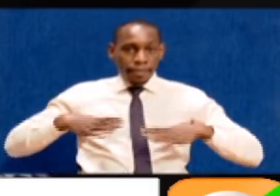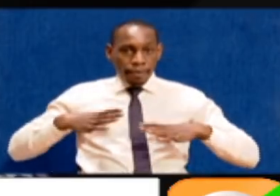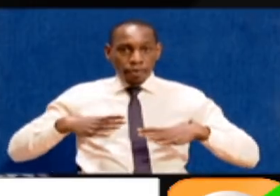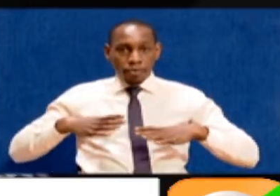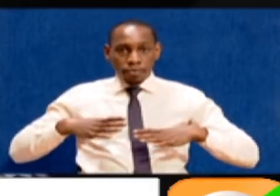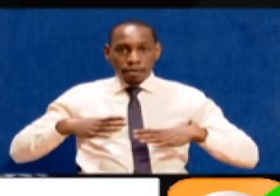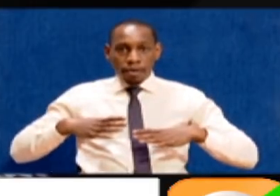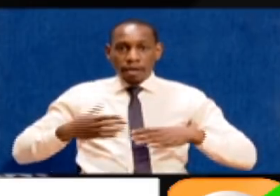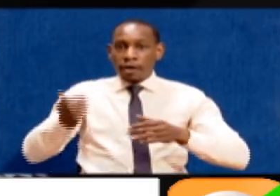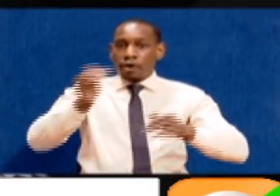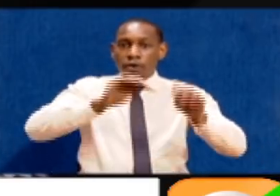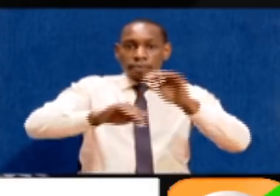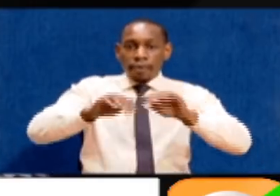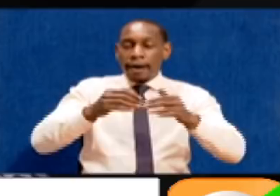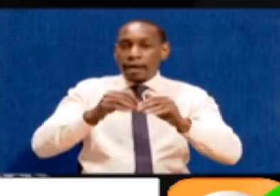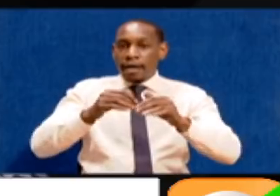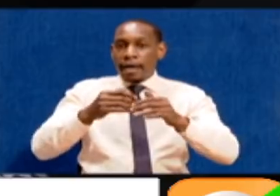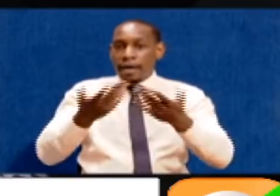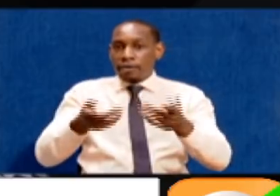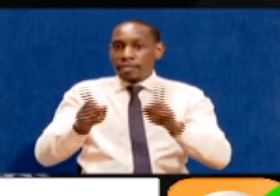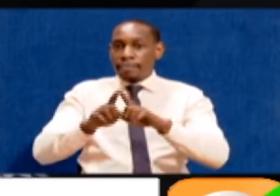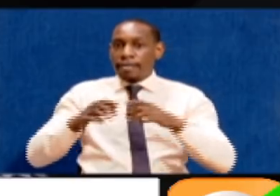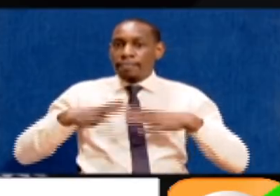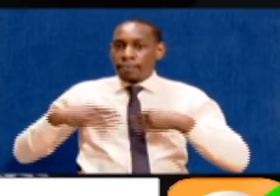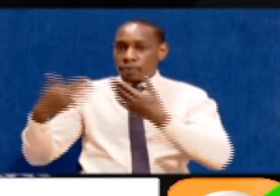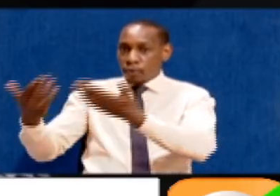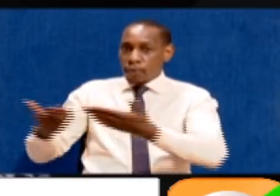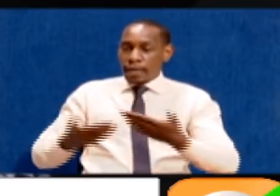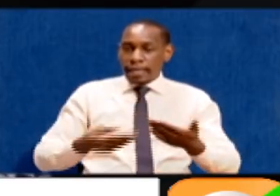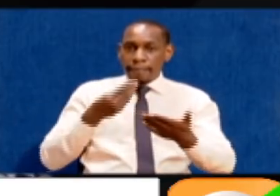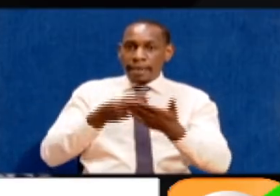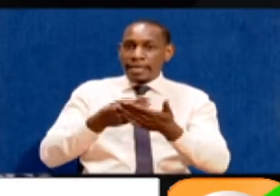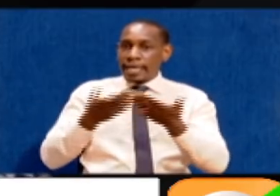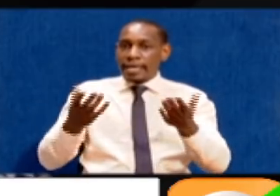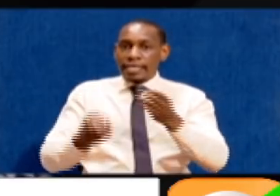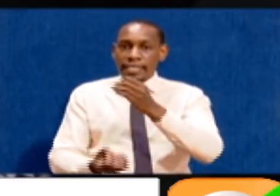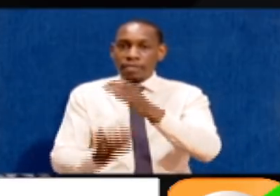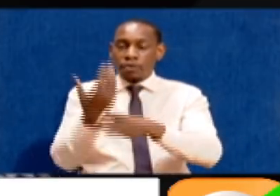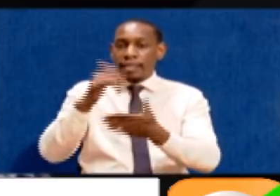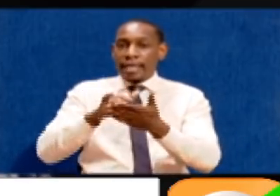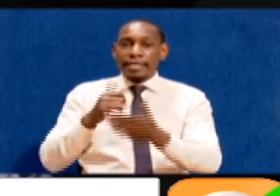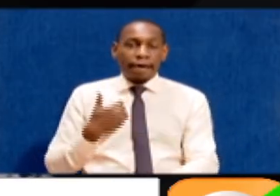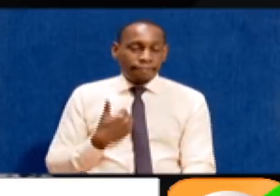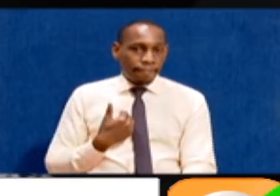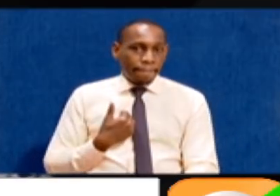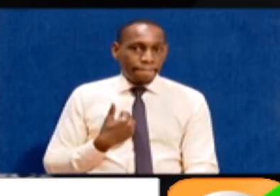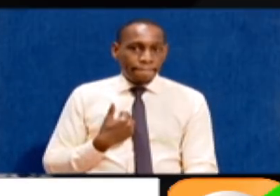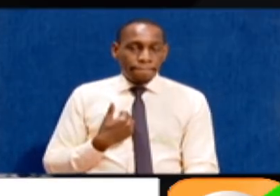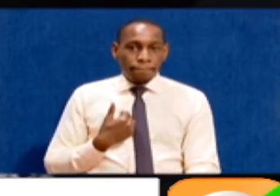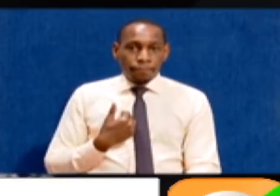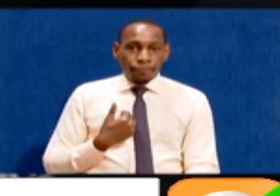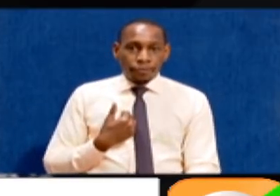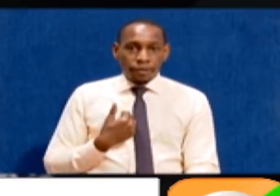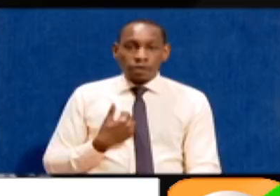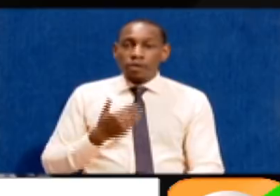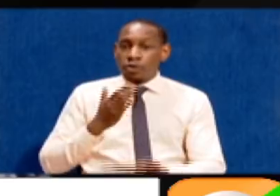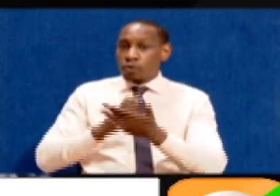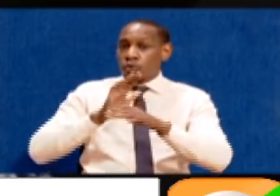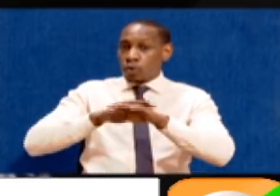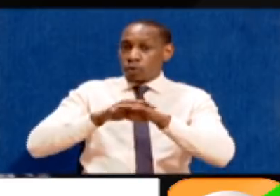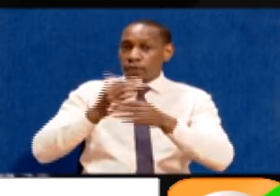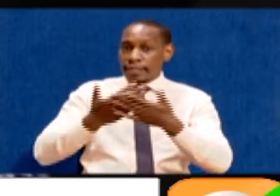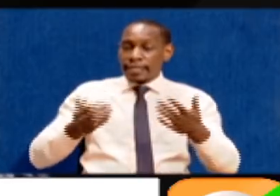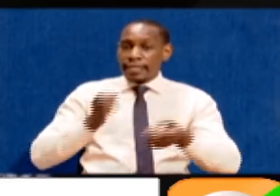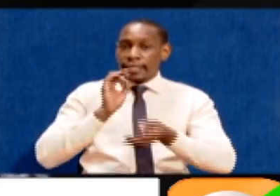people get their funds and how people receive monies from whichever sources they do. It would be a very good